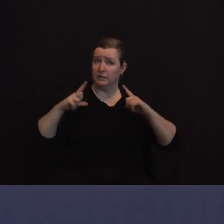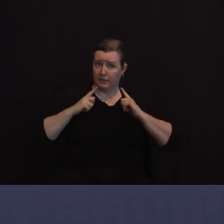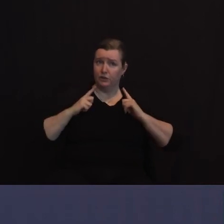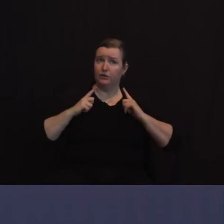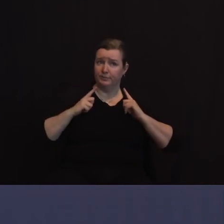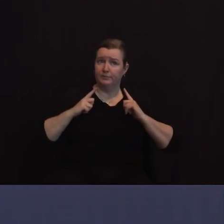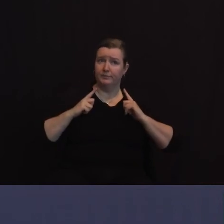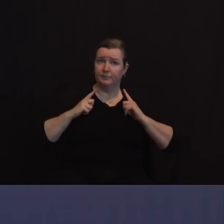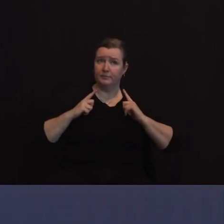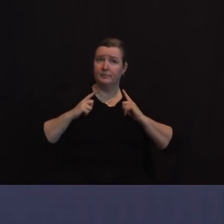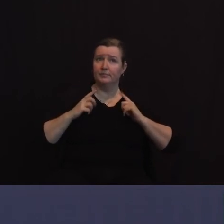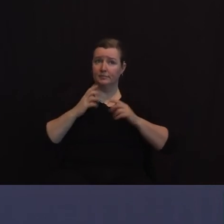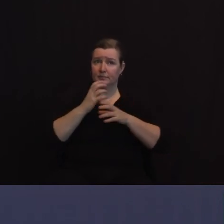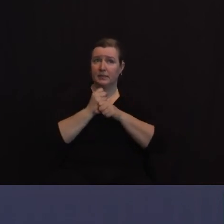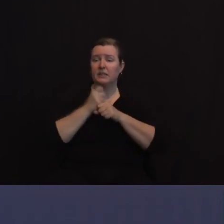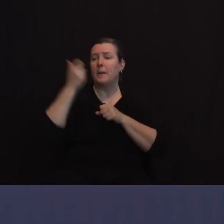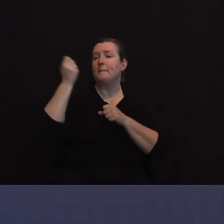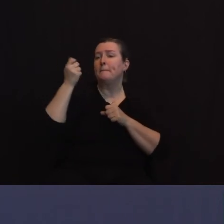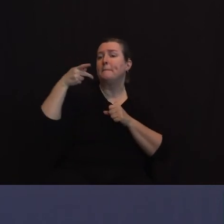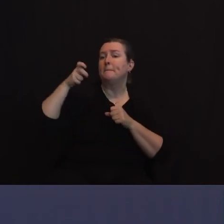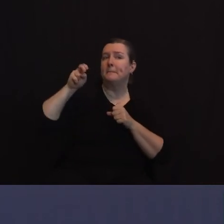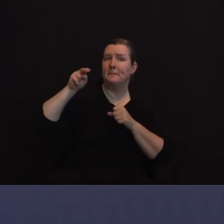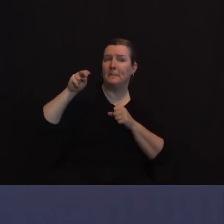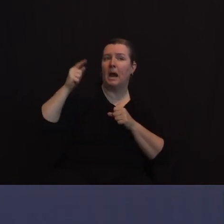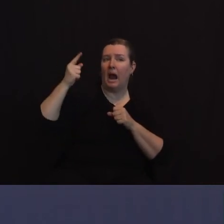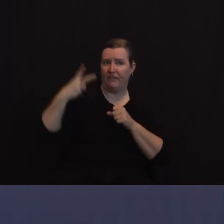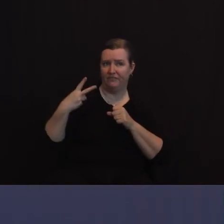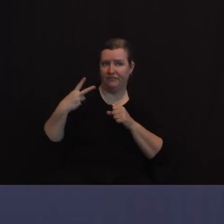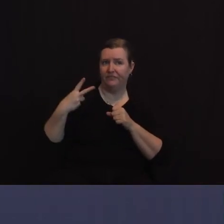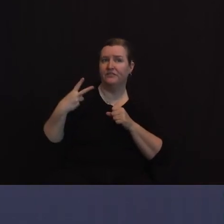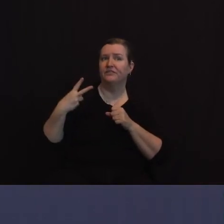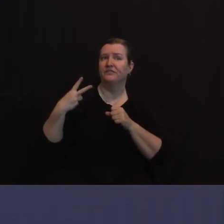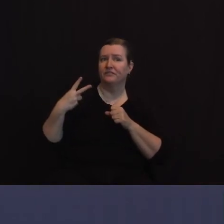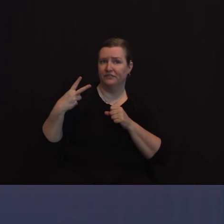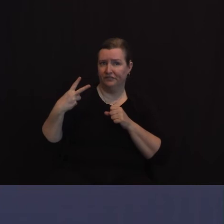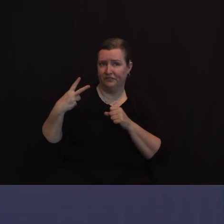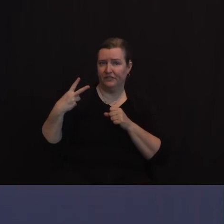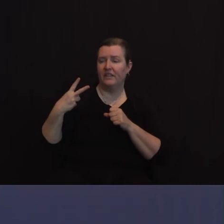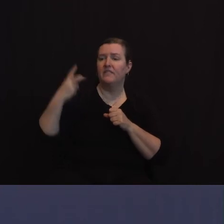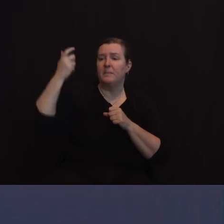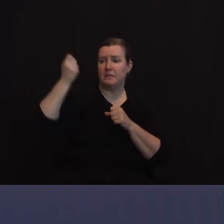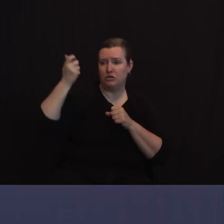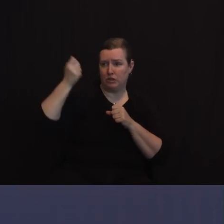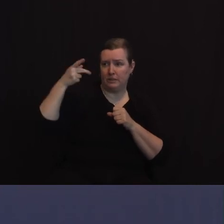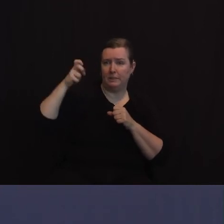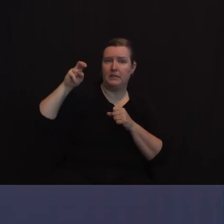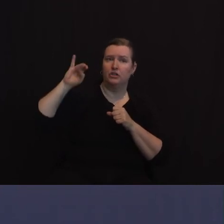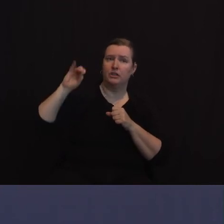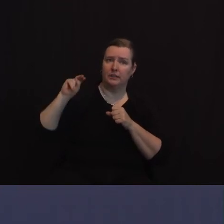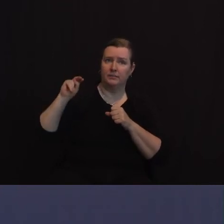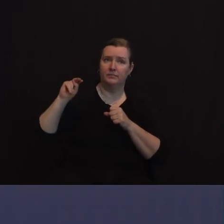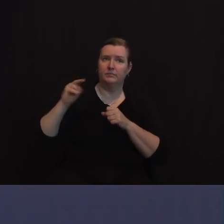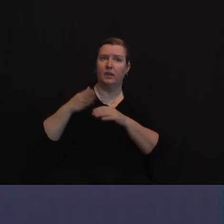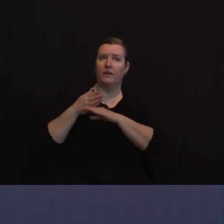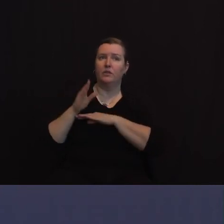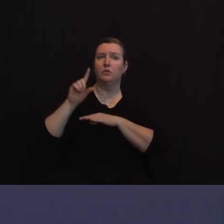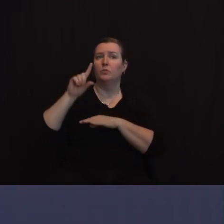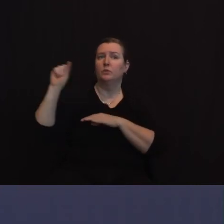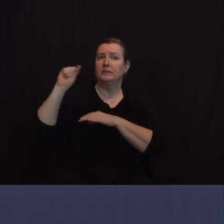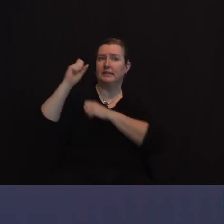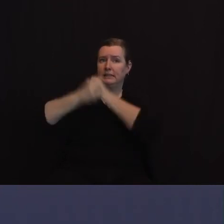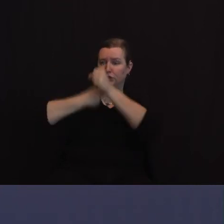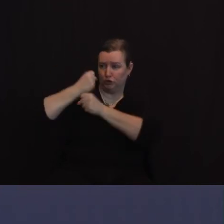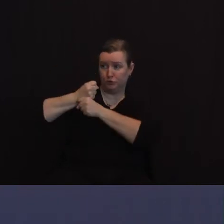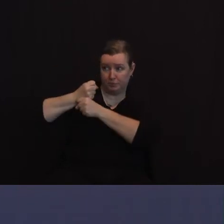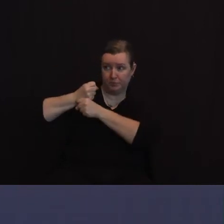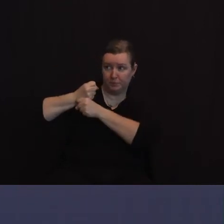20 years, regardless of their age. It's currently limited to 55 years. Is that something that you support? And